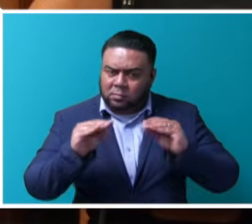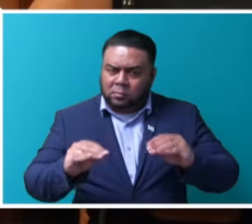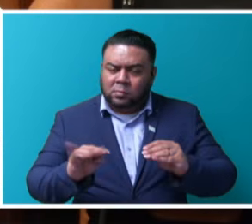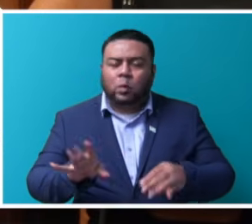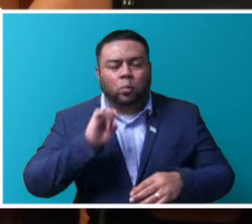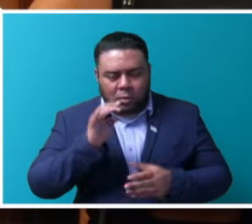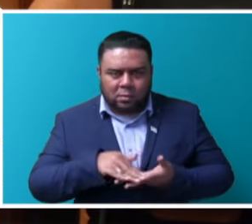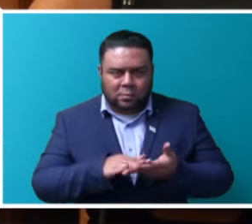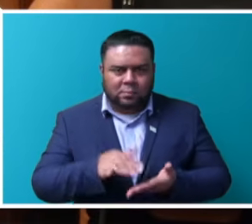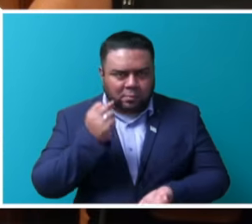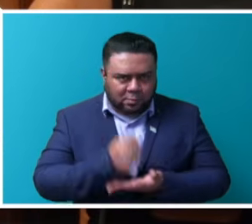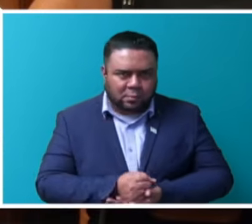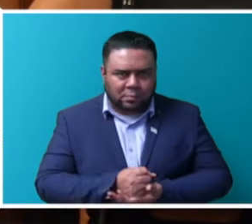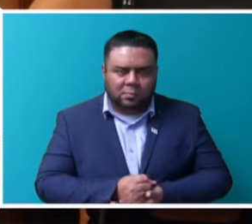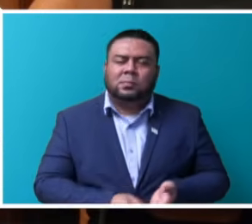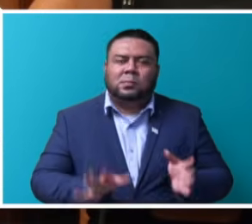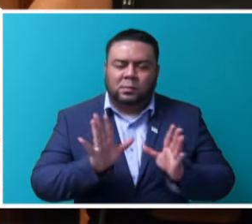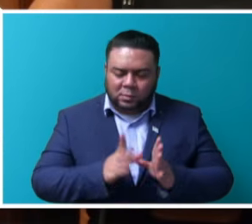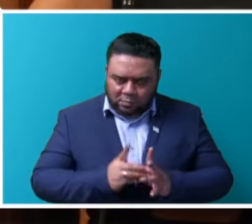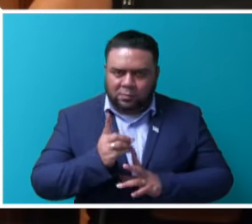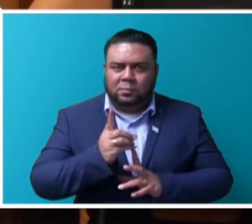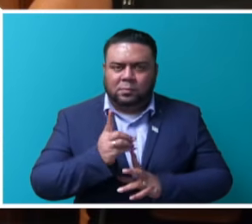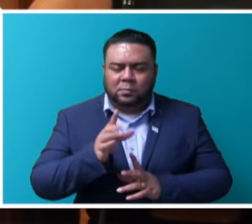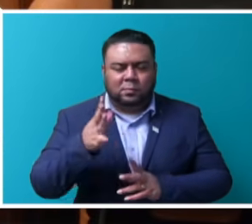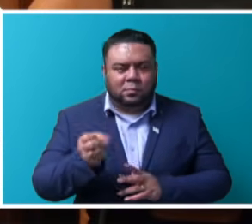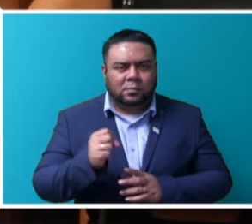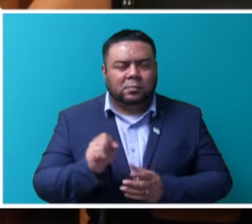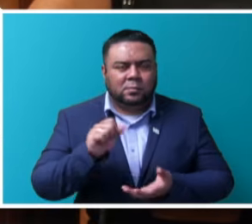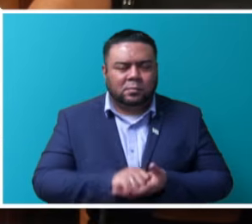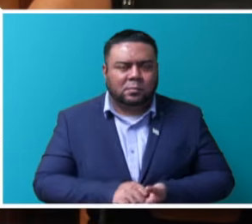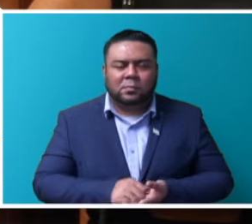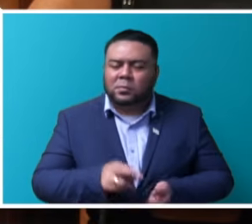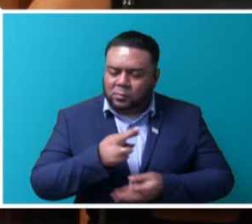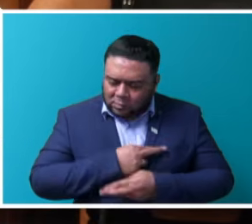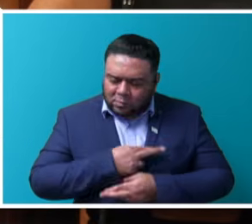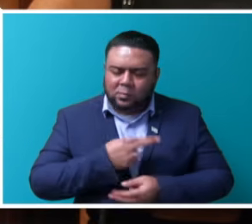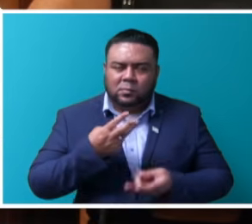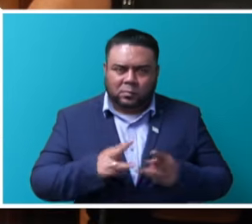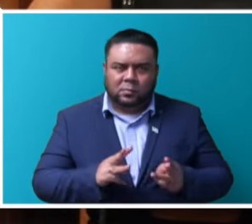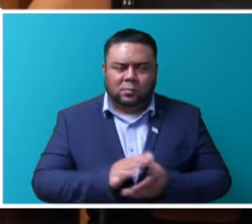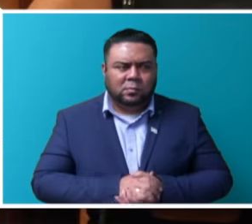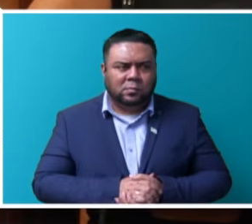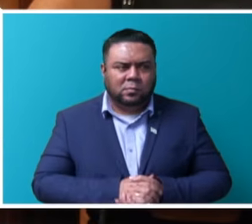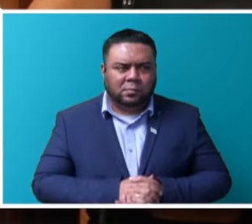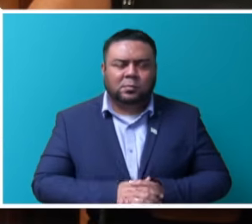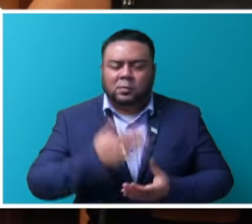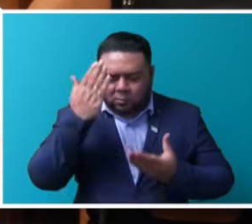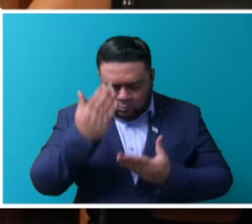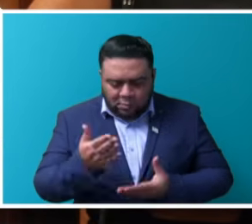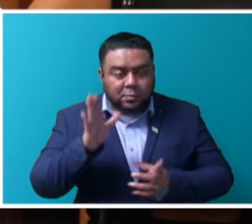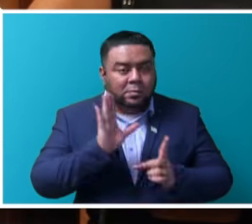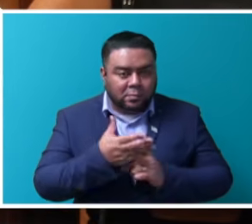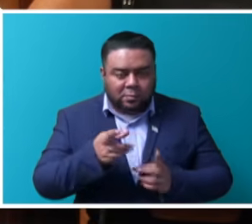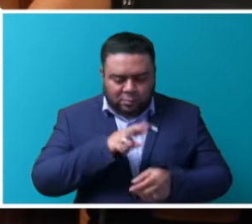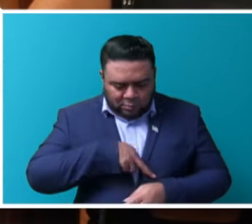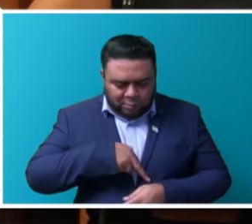help ensure that cemeteries are developed and maintained in a respectful, orderly, and sustainable manner, honoring the cultural,